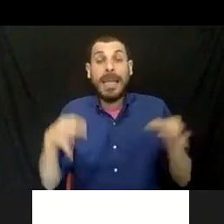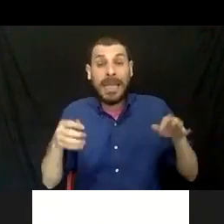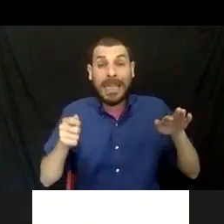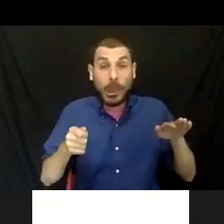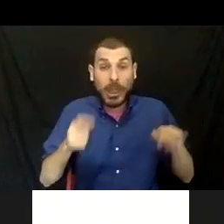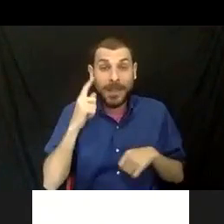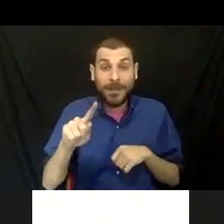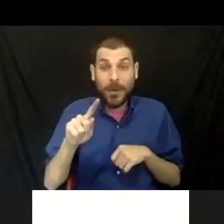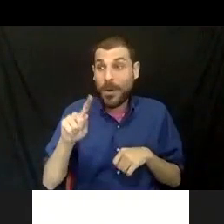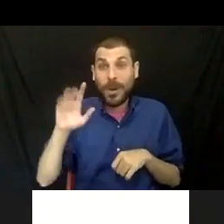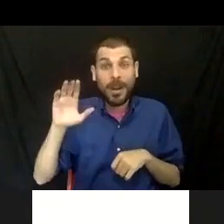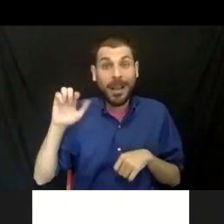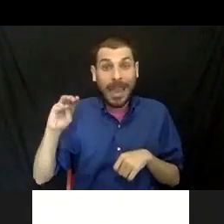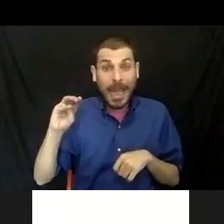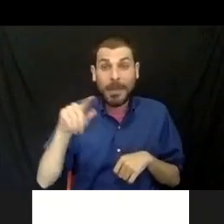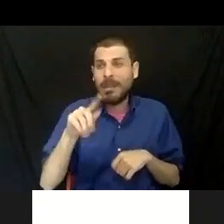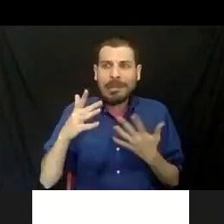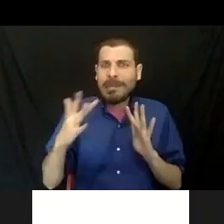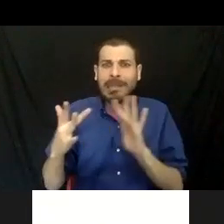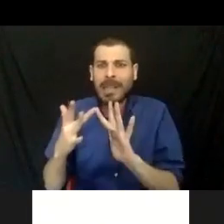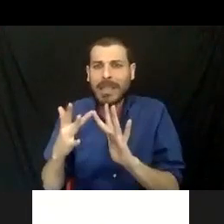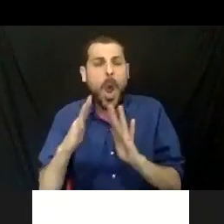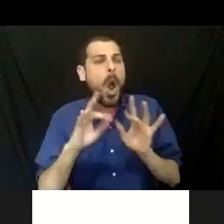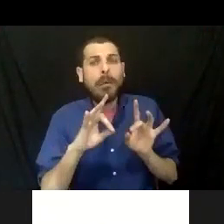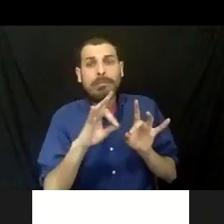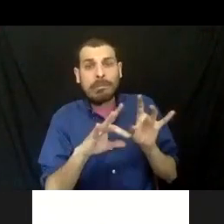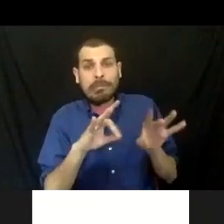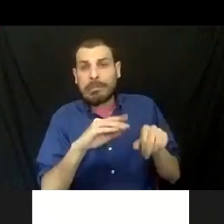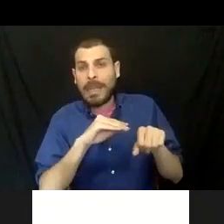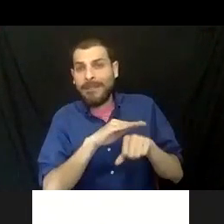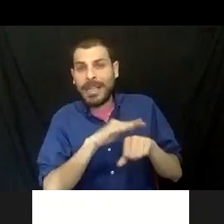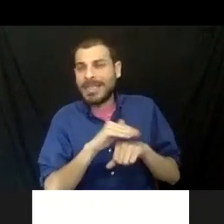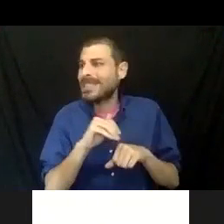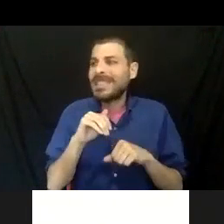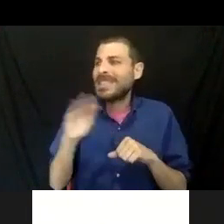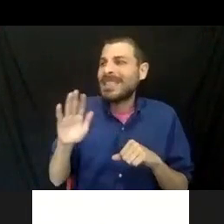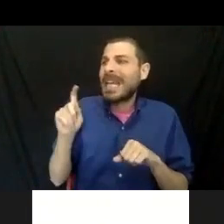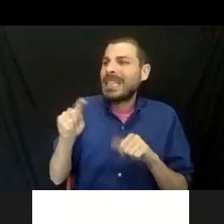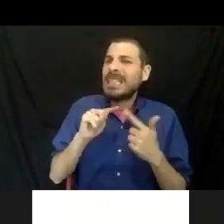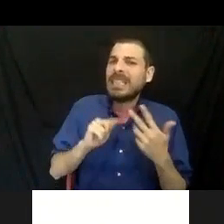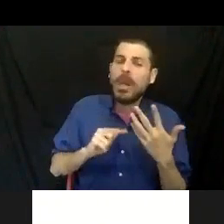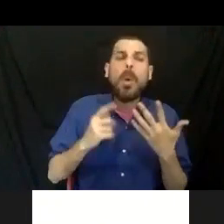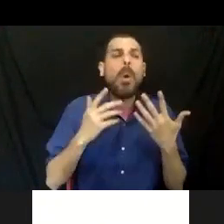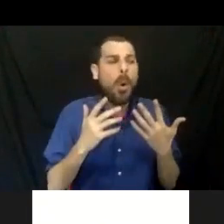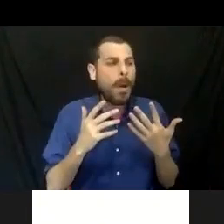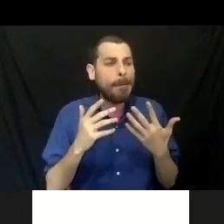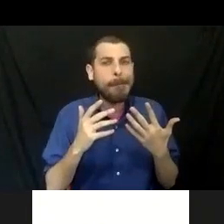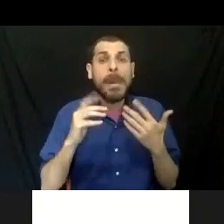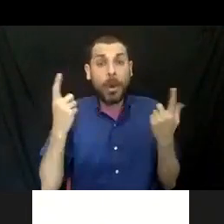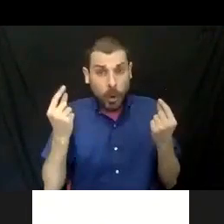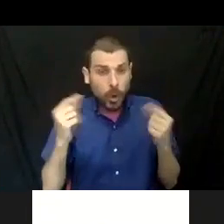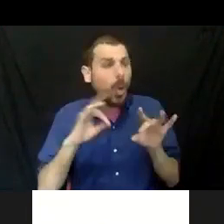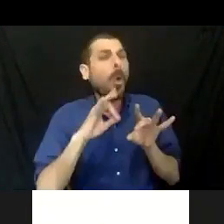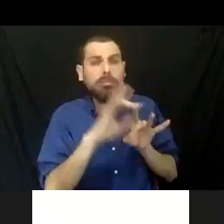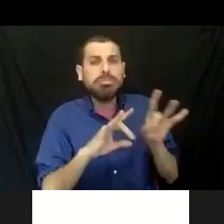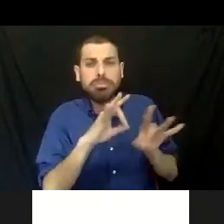we can't guarantee that we could help you. We might just be able to give you some advice for proceeding with that hearing. But in certain situations, we